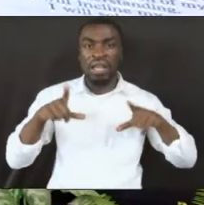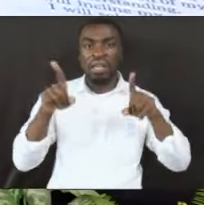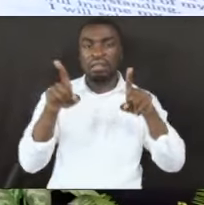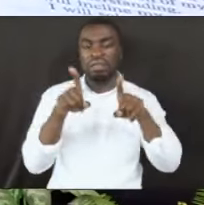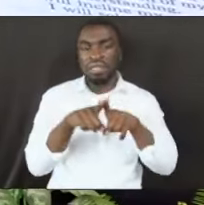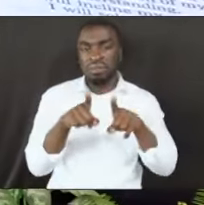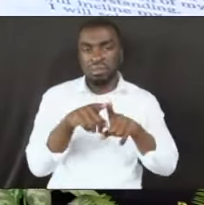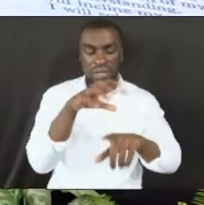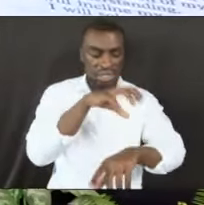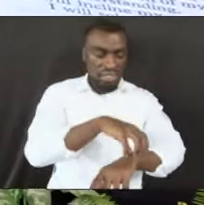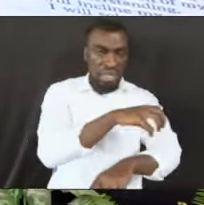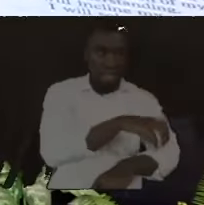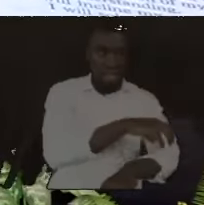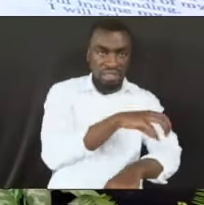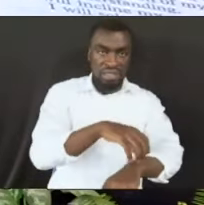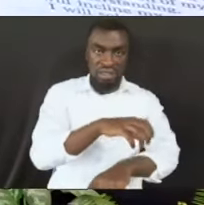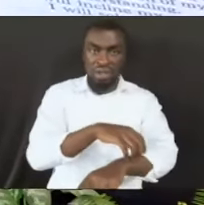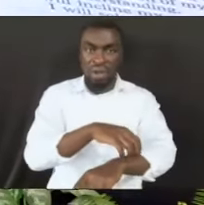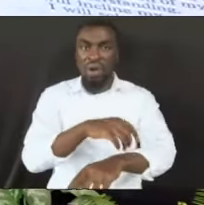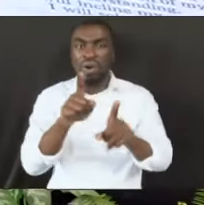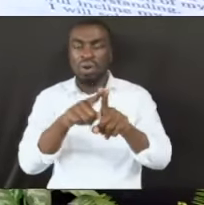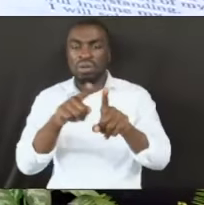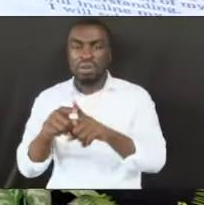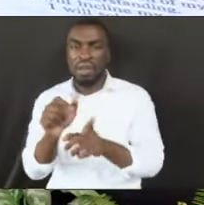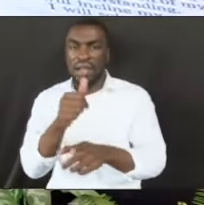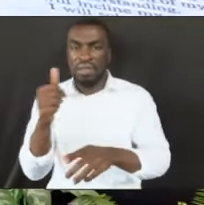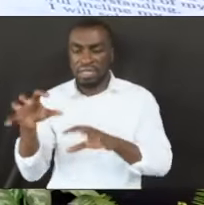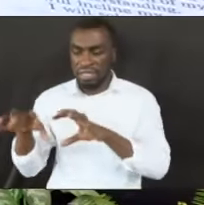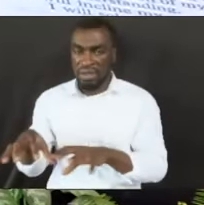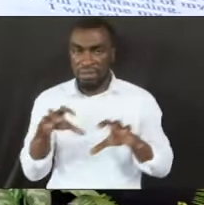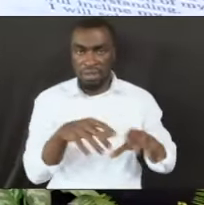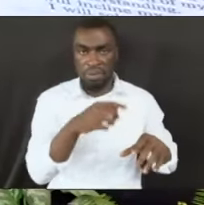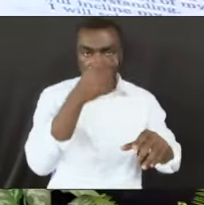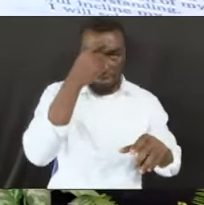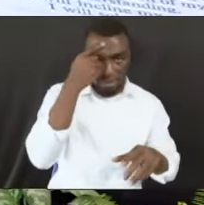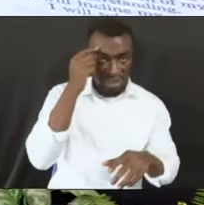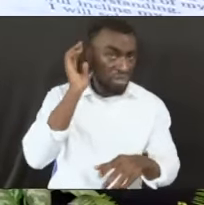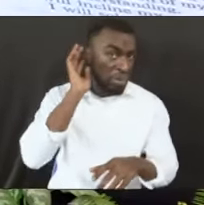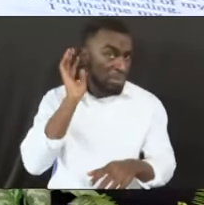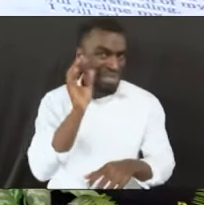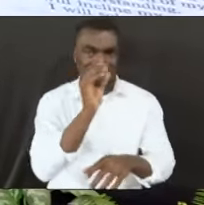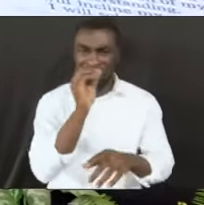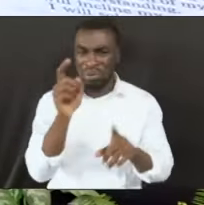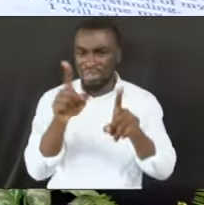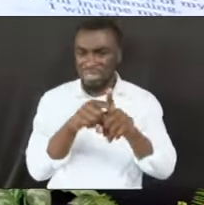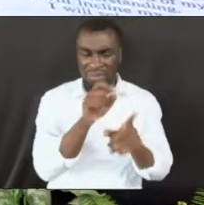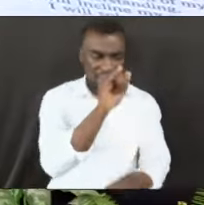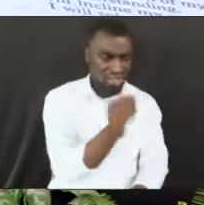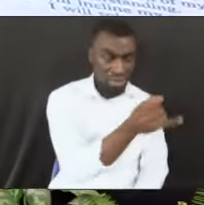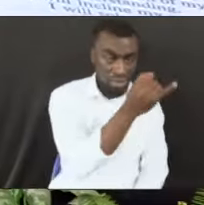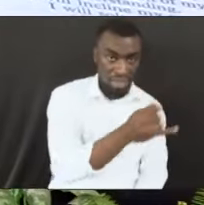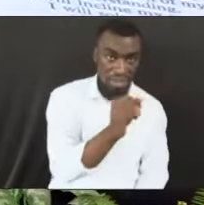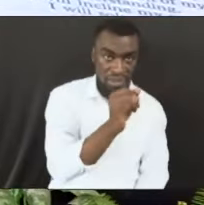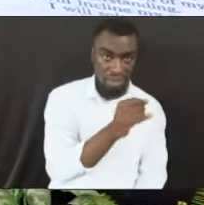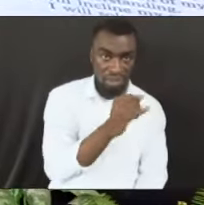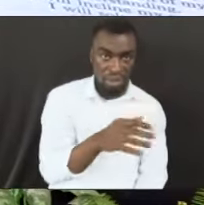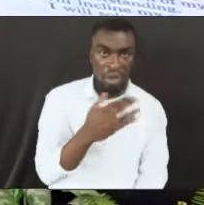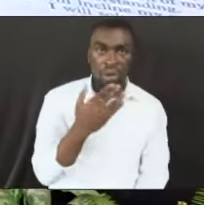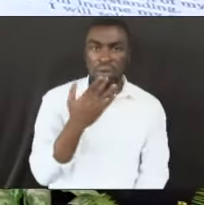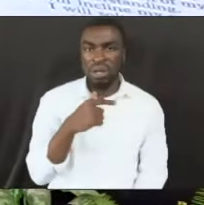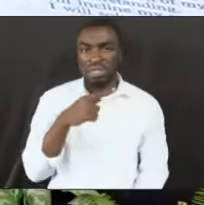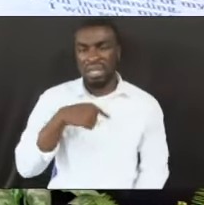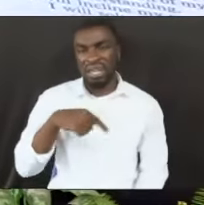others also who are suffering because they have been disobedient like Jonah. In fact, I want us to do an honest